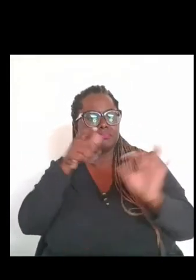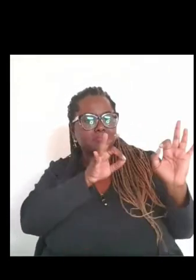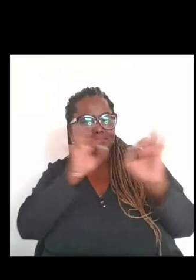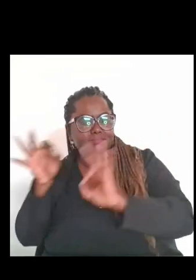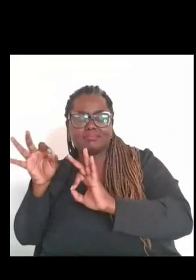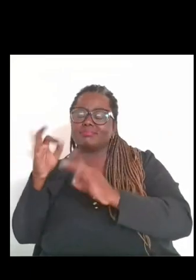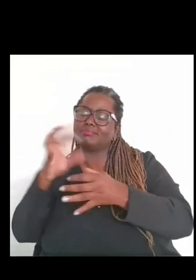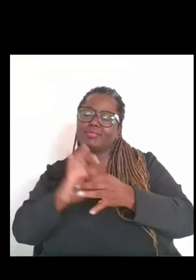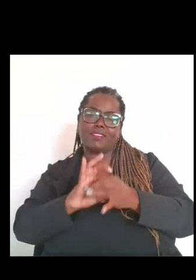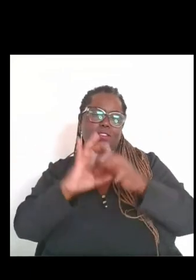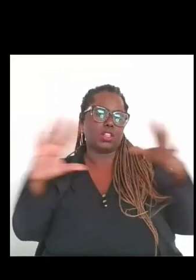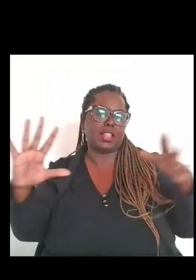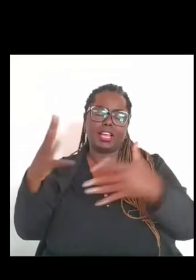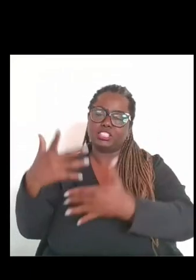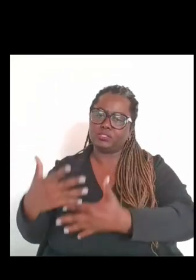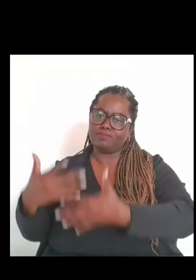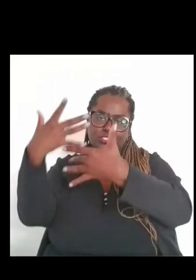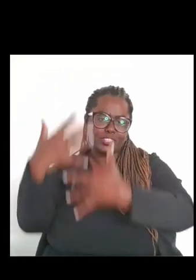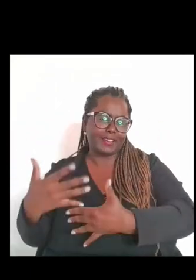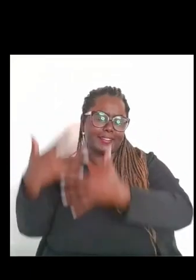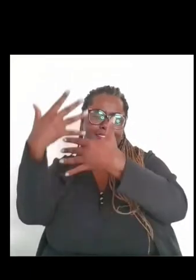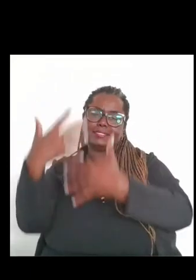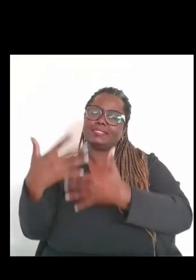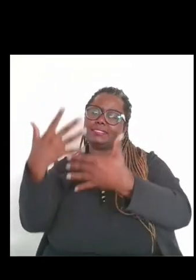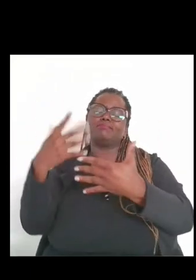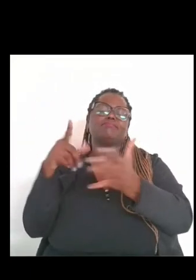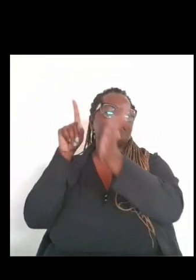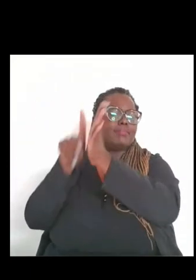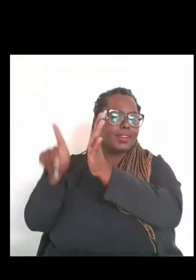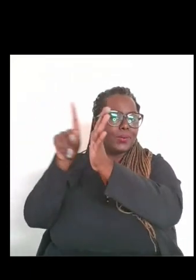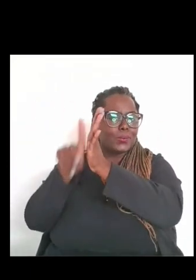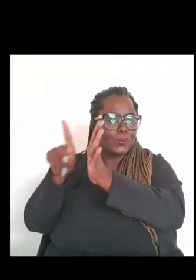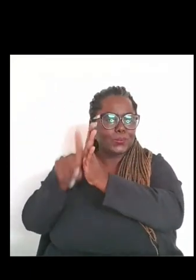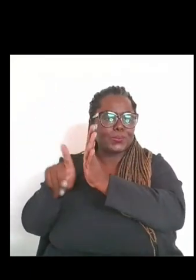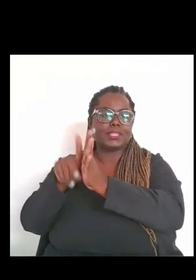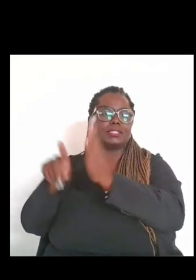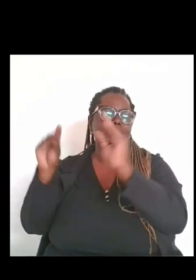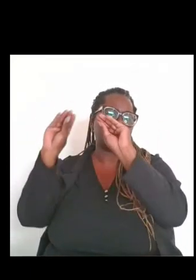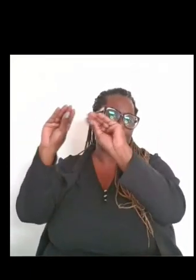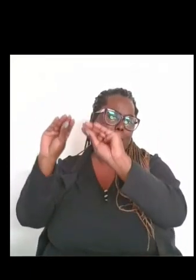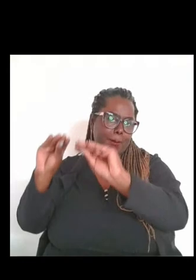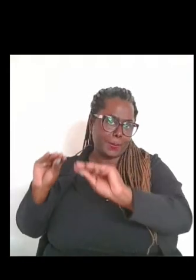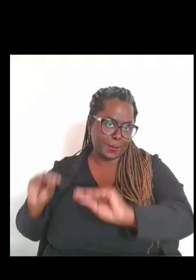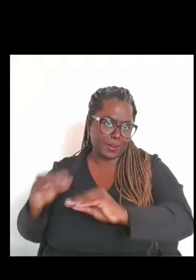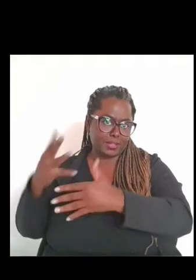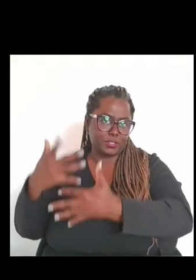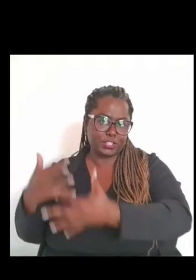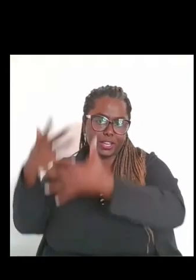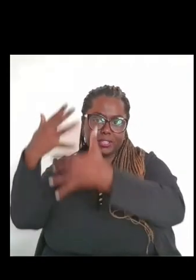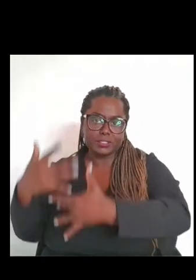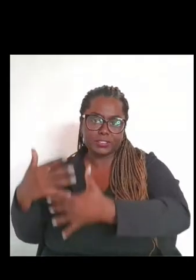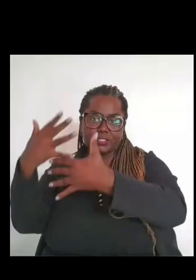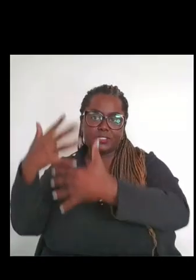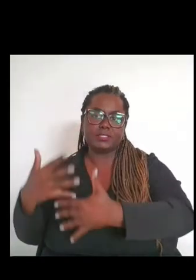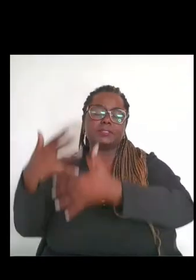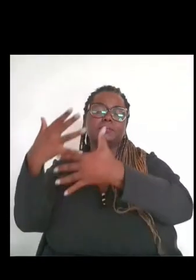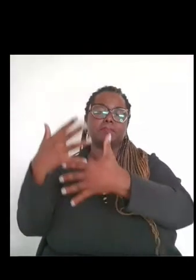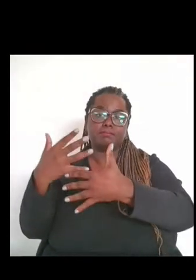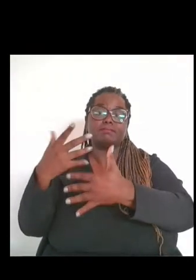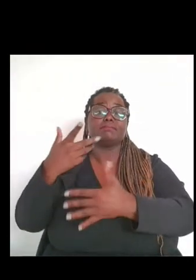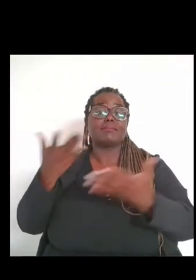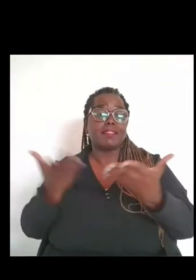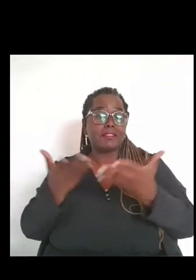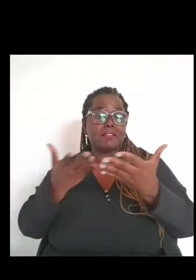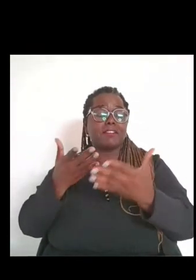for a moment of discussion so feel free to send your questions using the chat